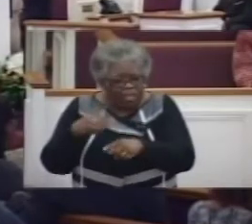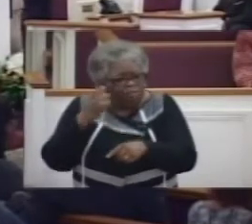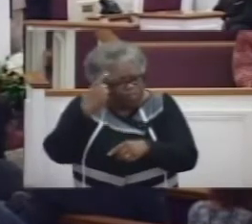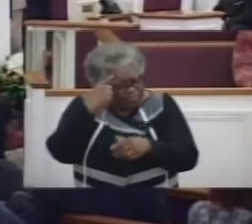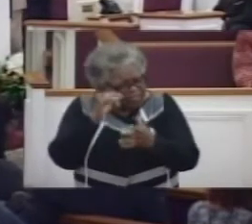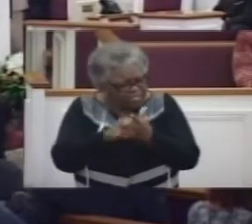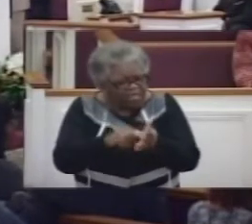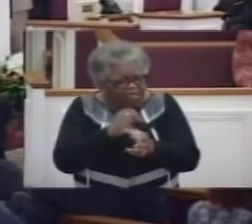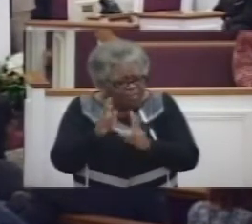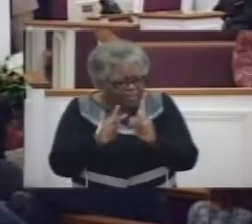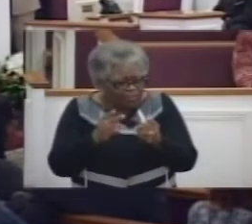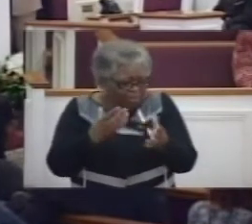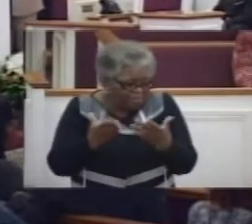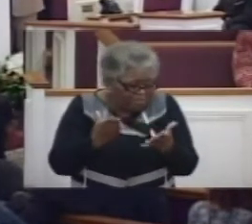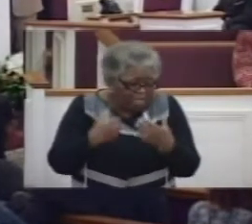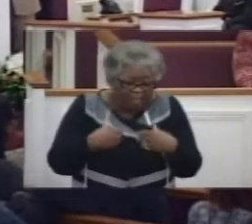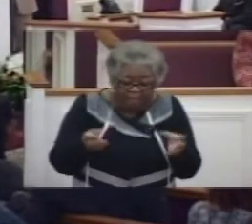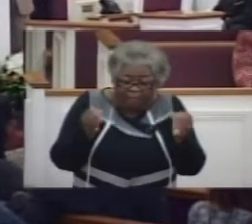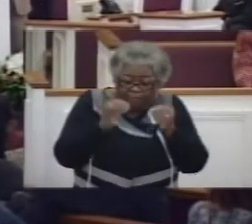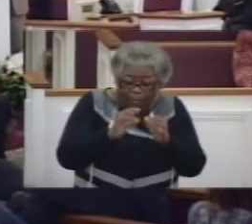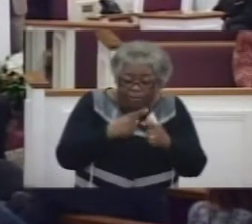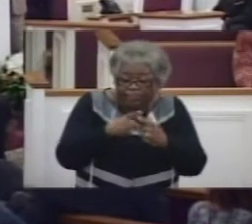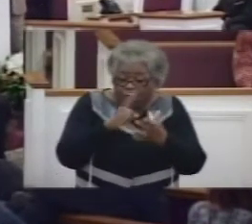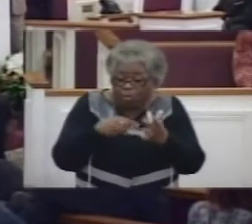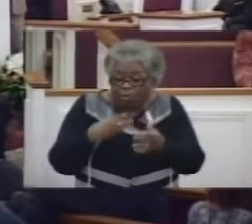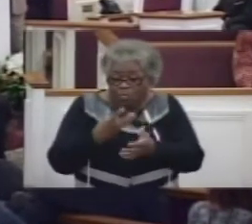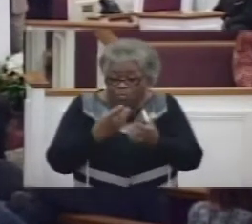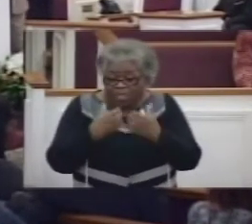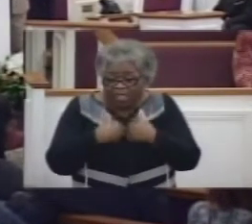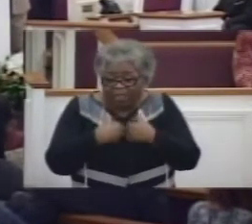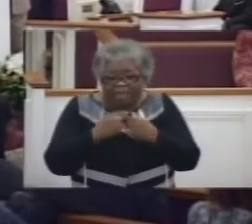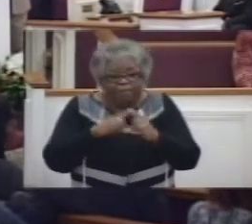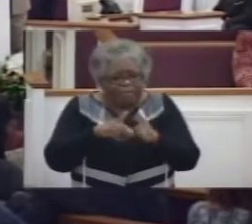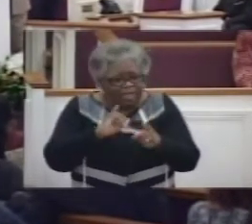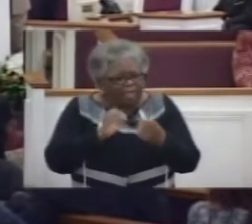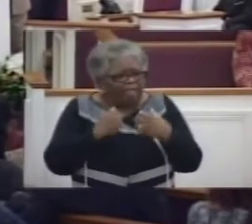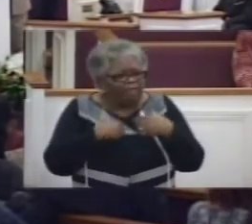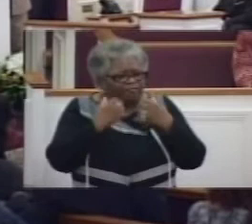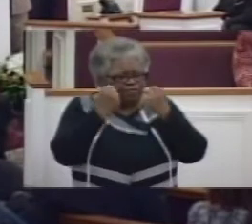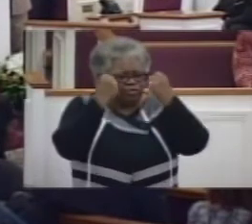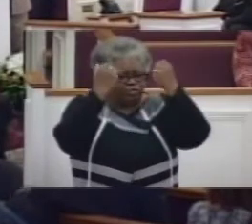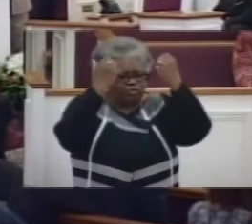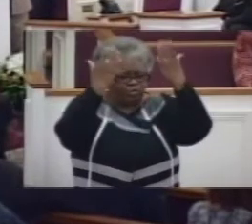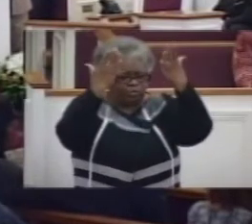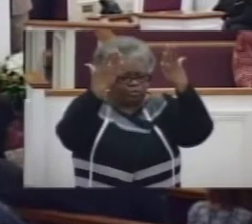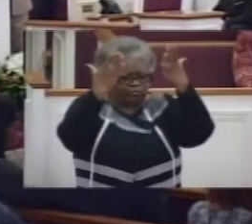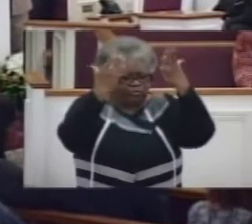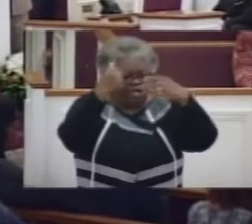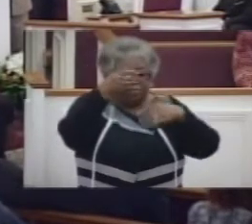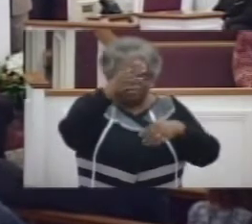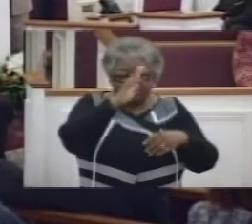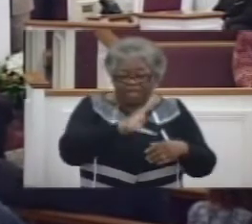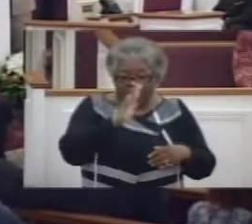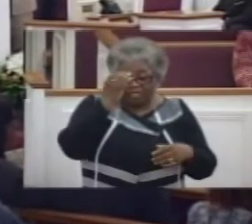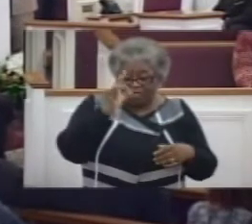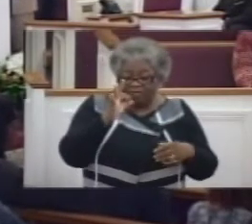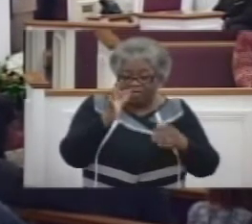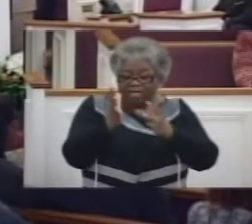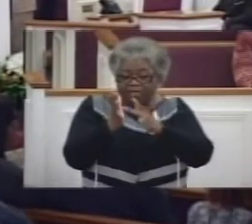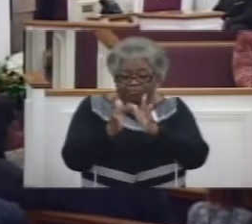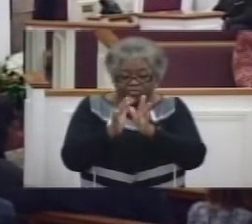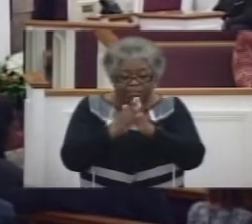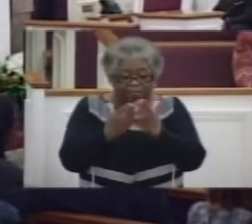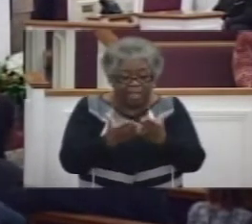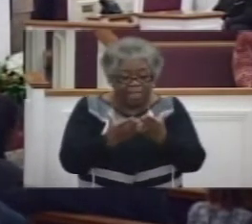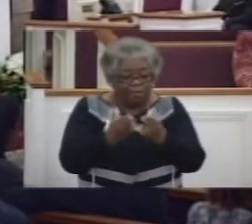other folks may have more than what you have. But I got news for you. The God of the Bible